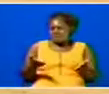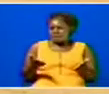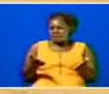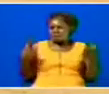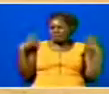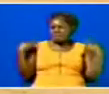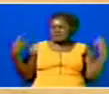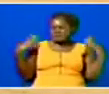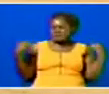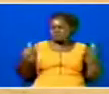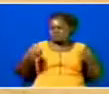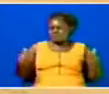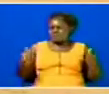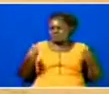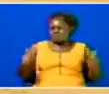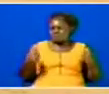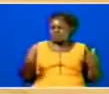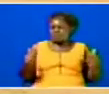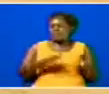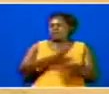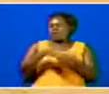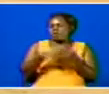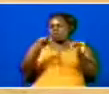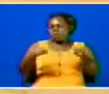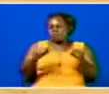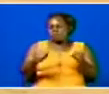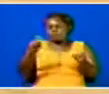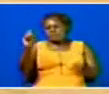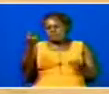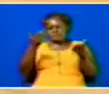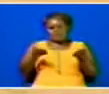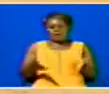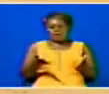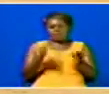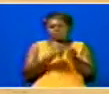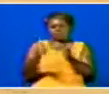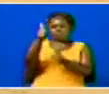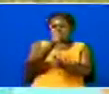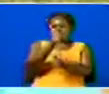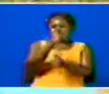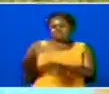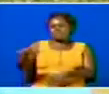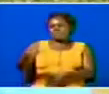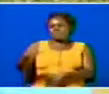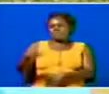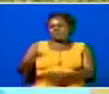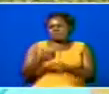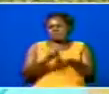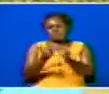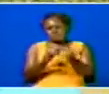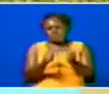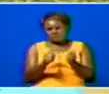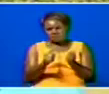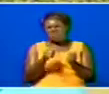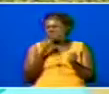been practicing, we've been doing all we can, and Kenya now is dominating in the region. The competition